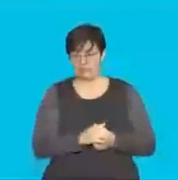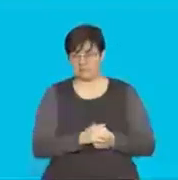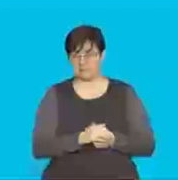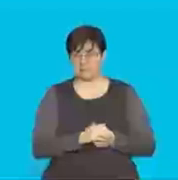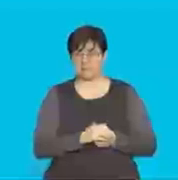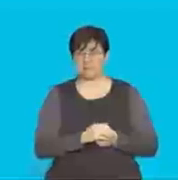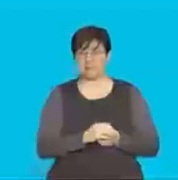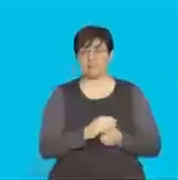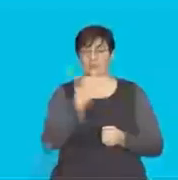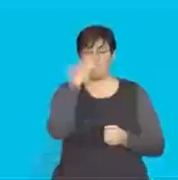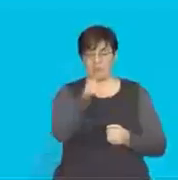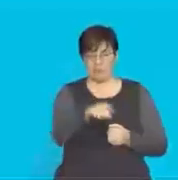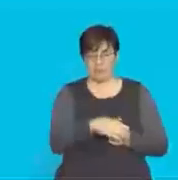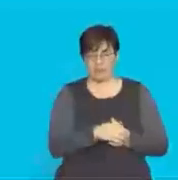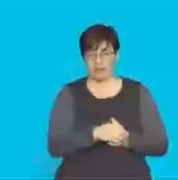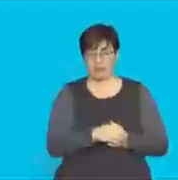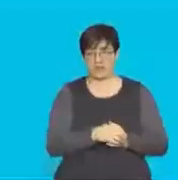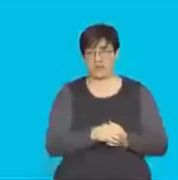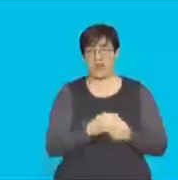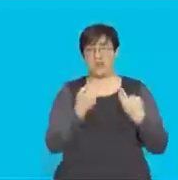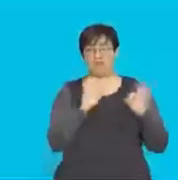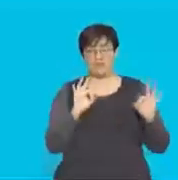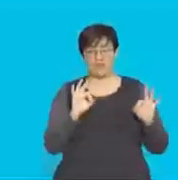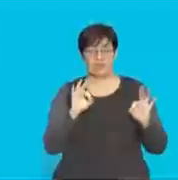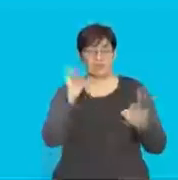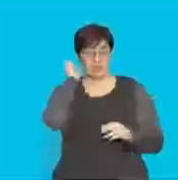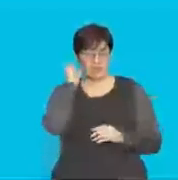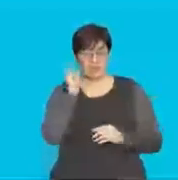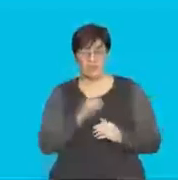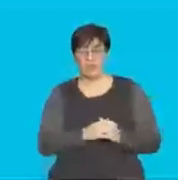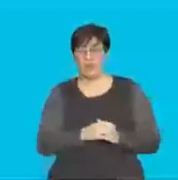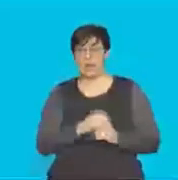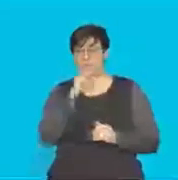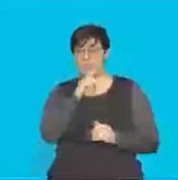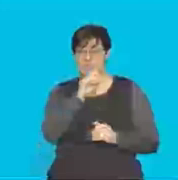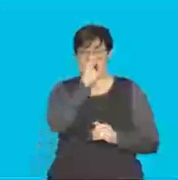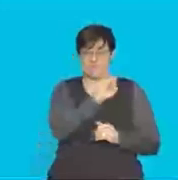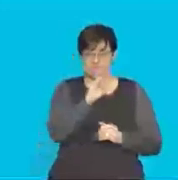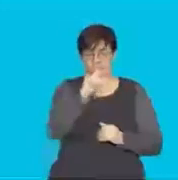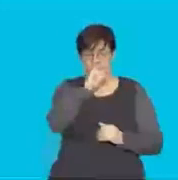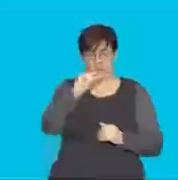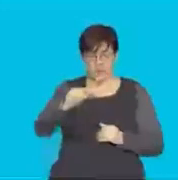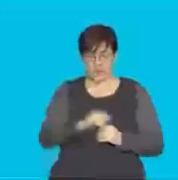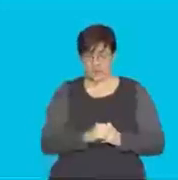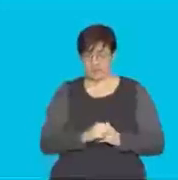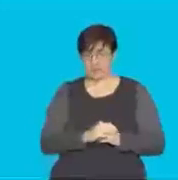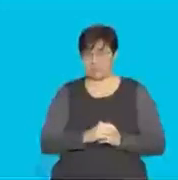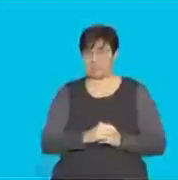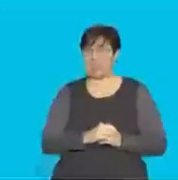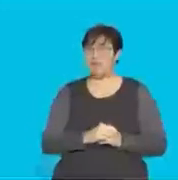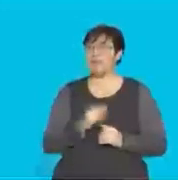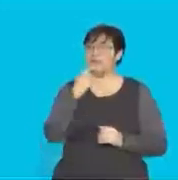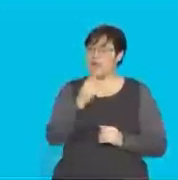are the possibilities. We know that the free earlobes have to be these. And so when we look at